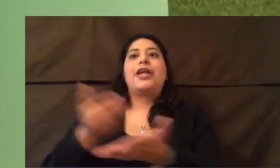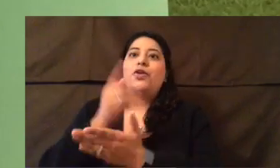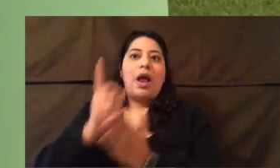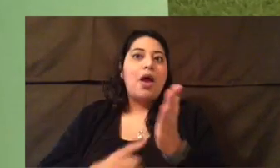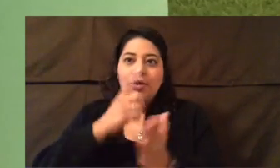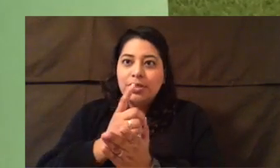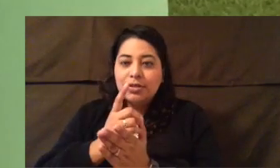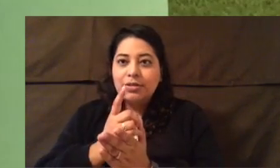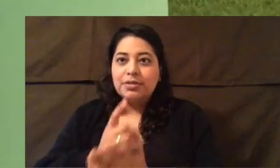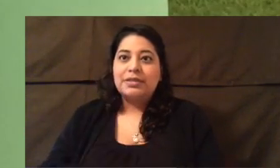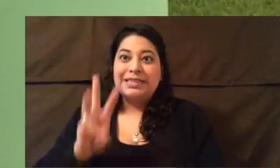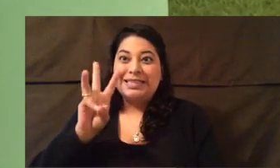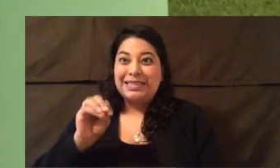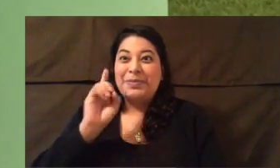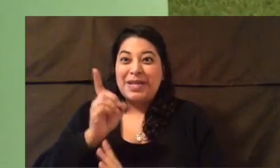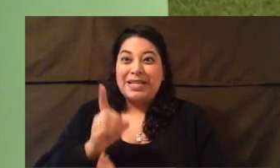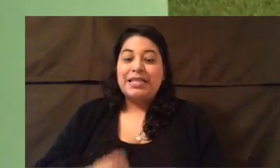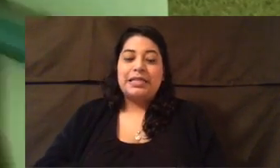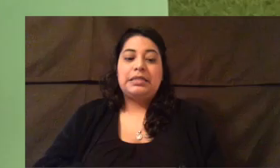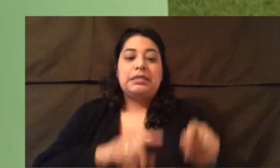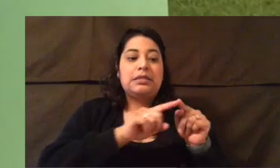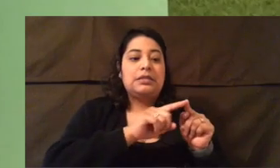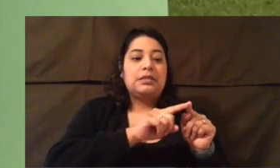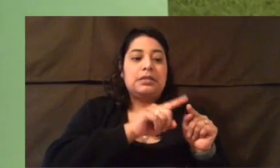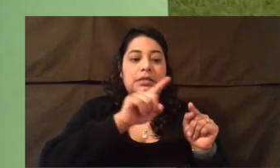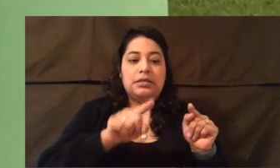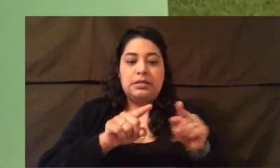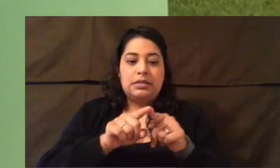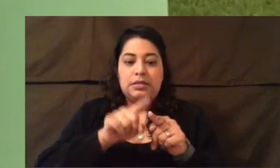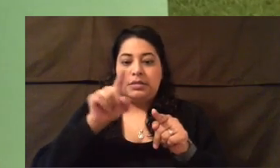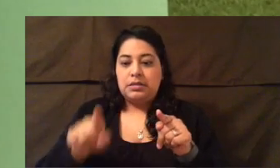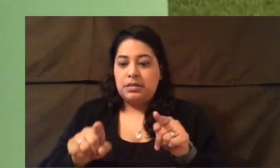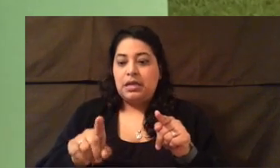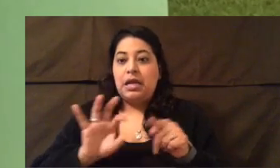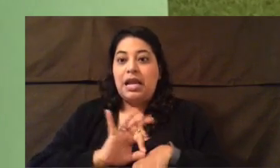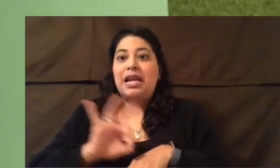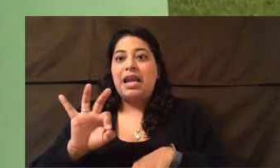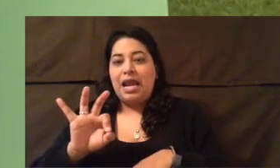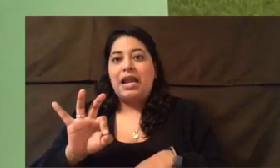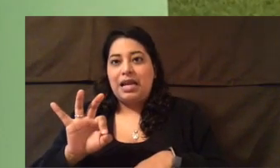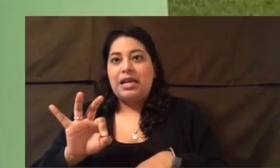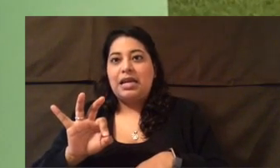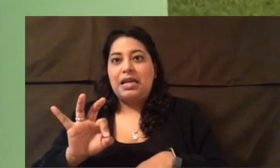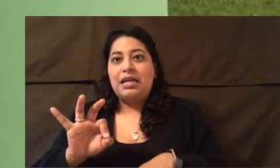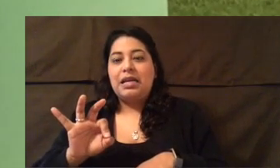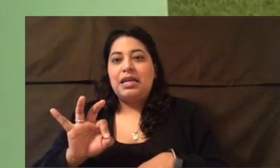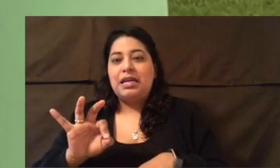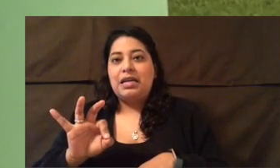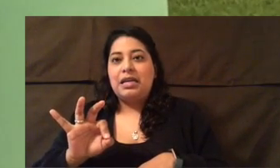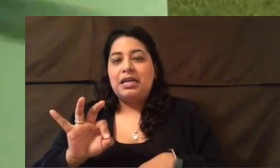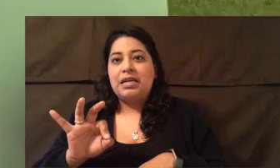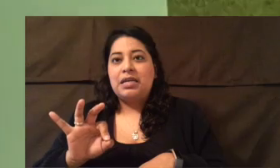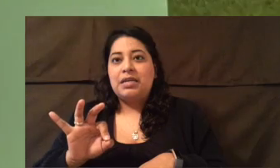Well, that is going to give me 9 o'clock. 15 minutes will give me